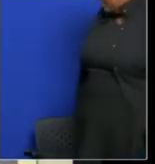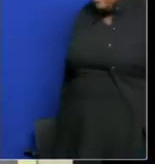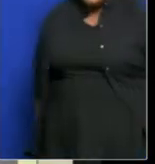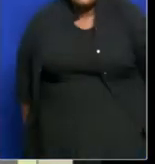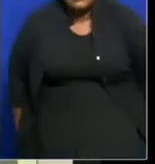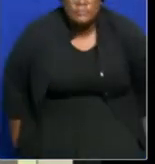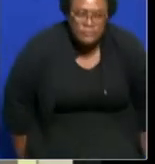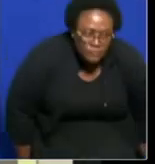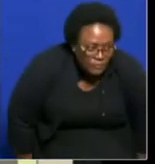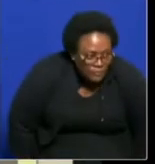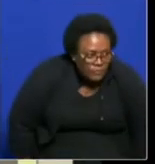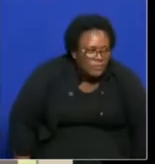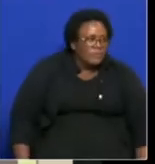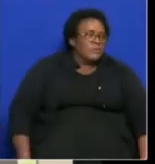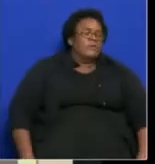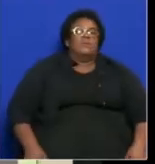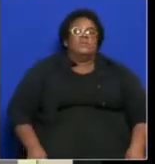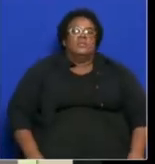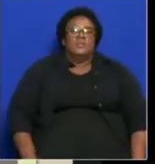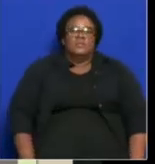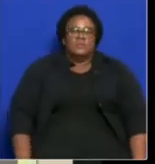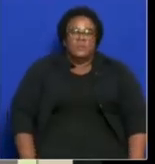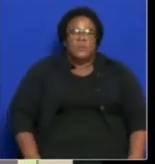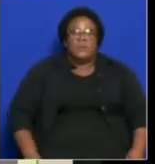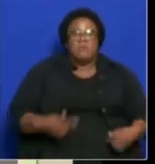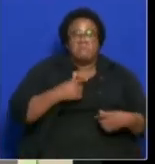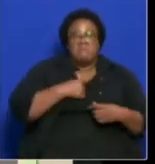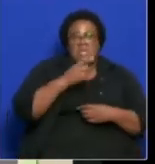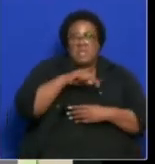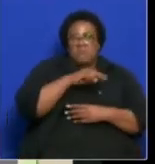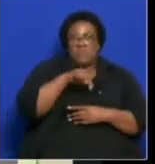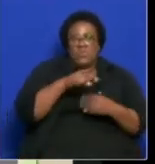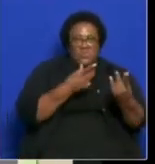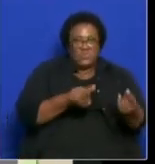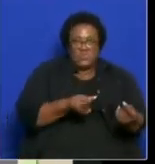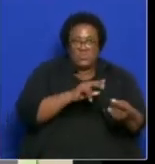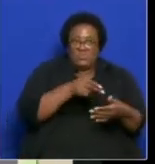wrongdoing on my part in signing this invoice.